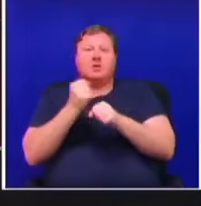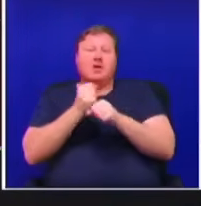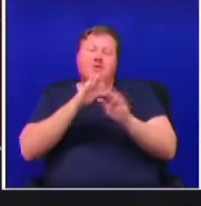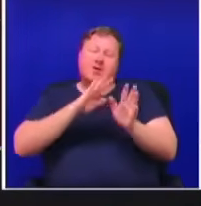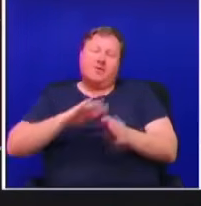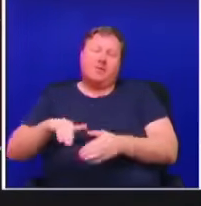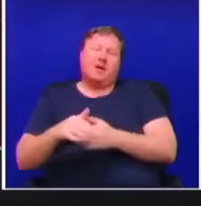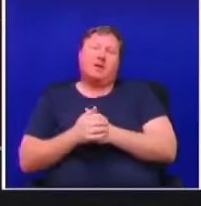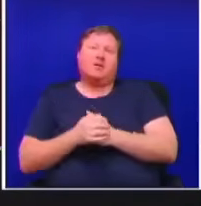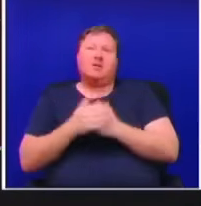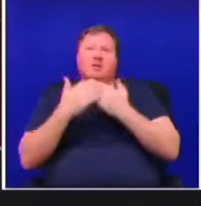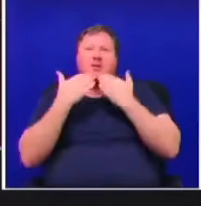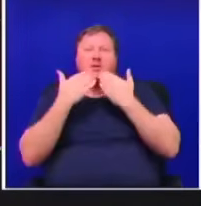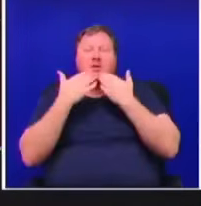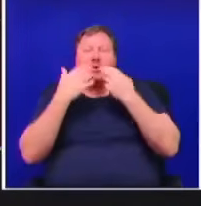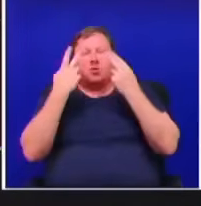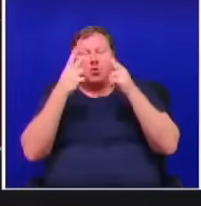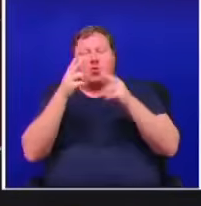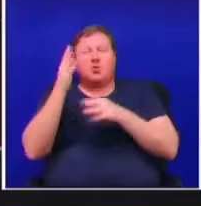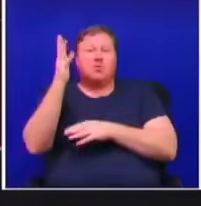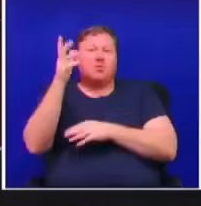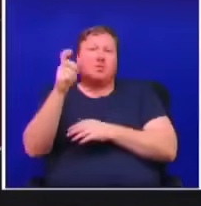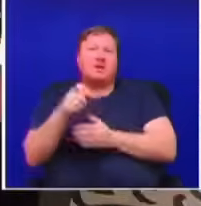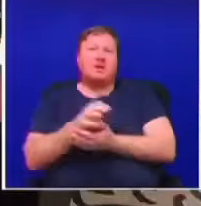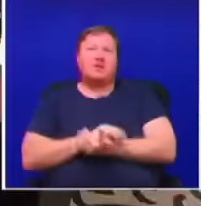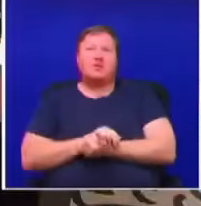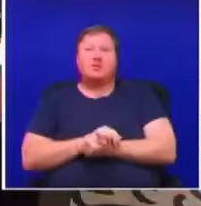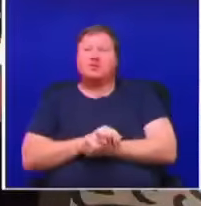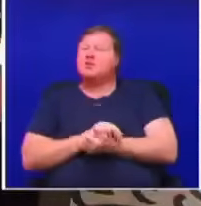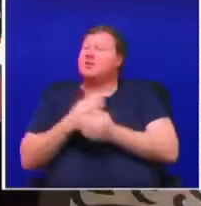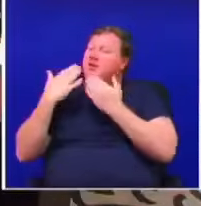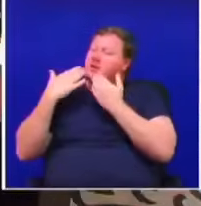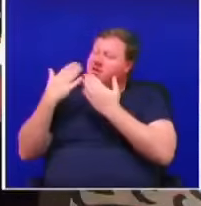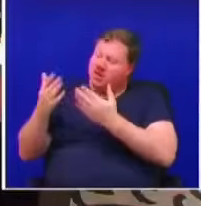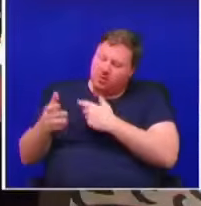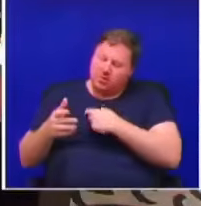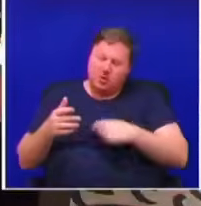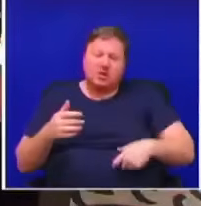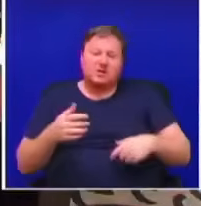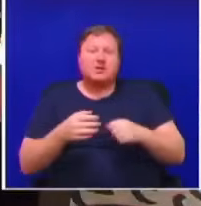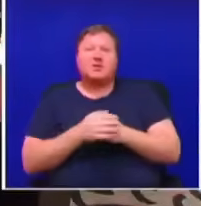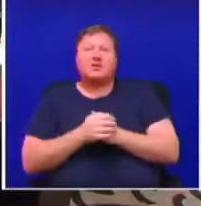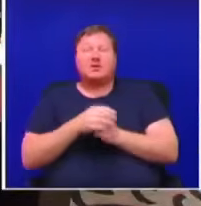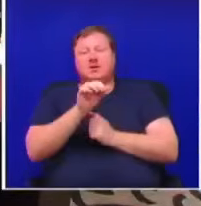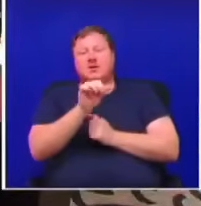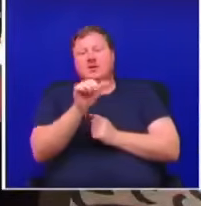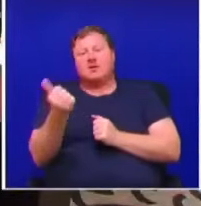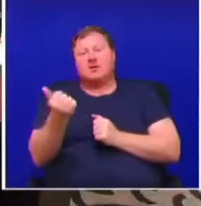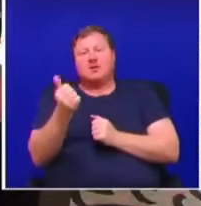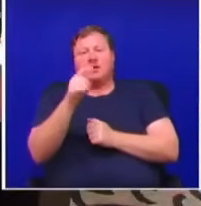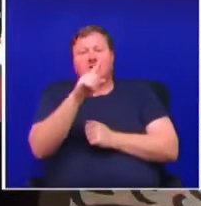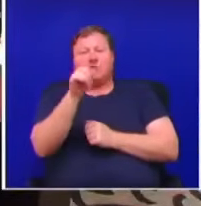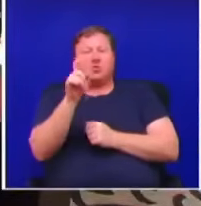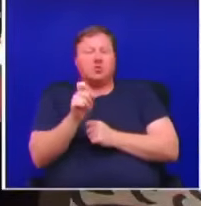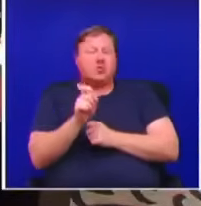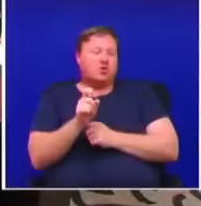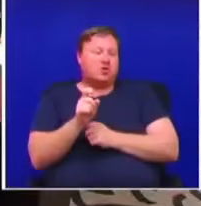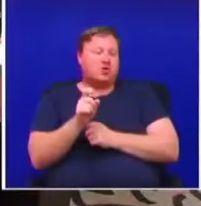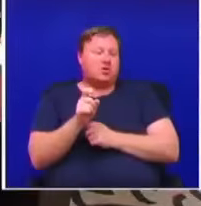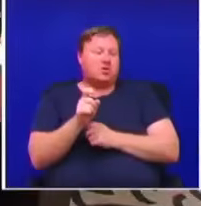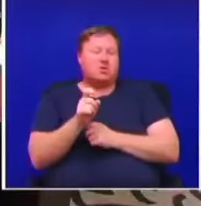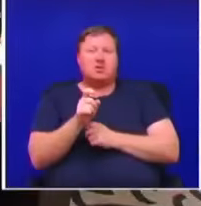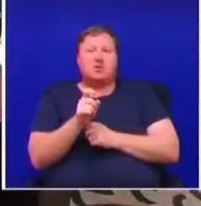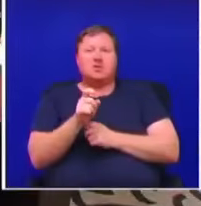those. Thank you, Honorable Speaker. Thank you, Mr. President. We are now moving to the second question,